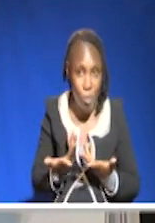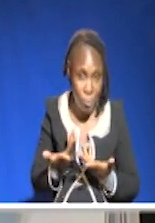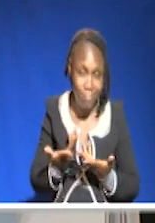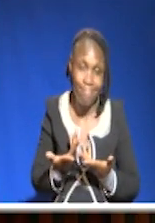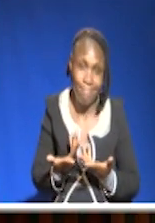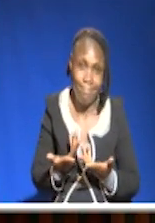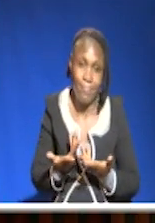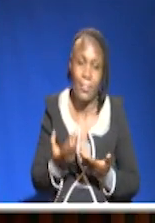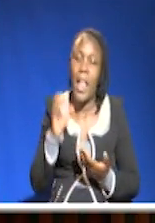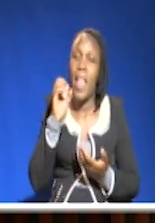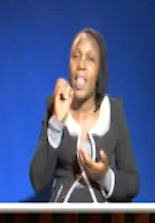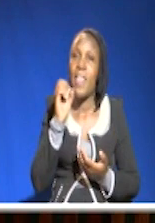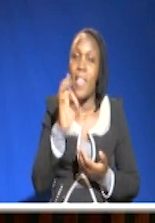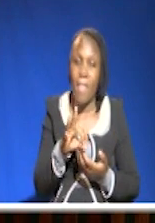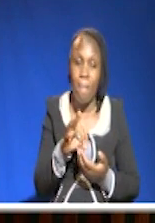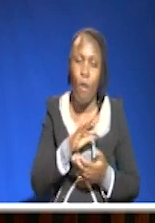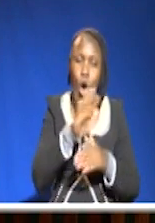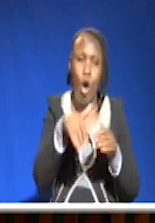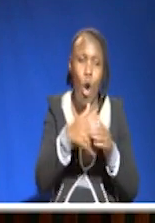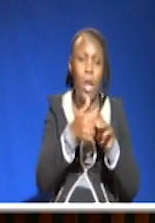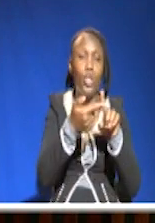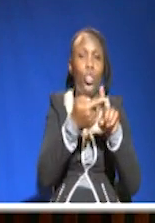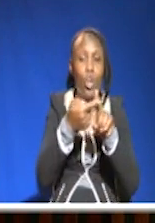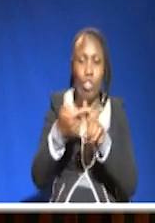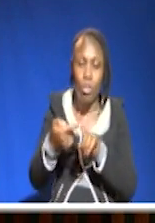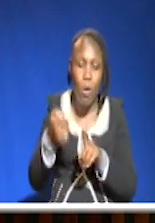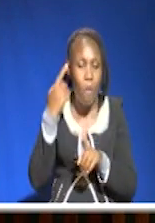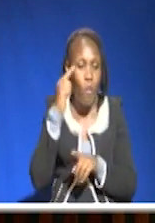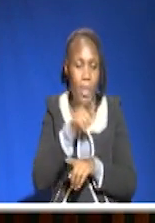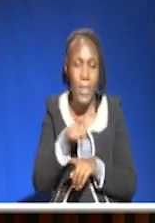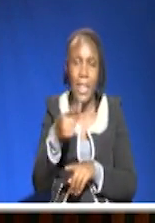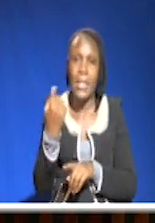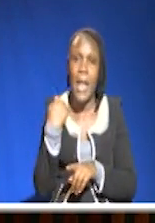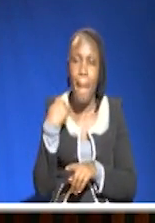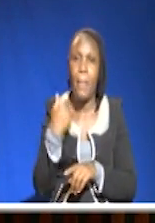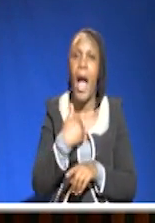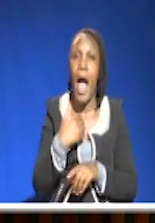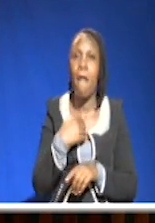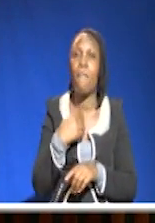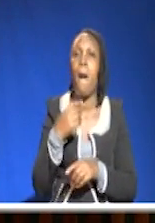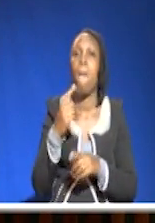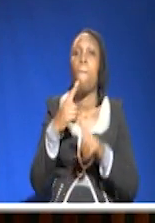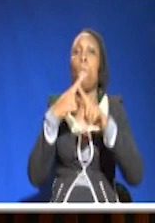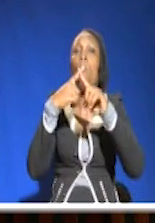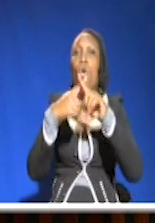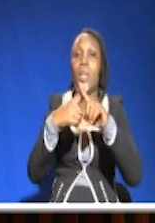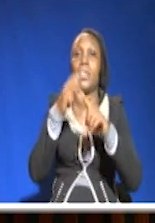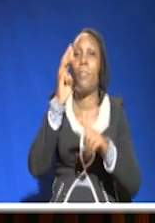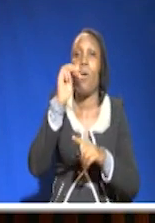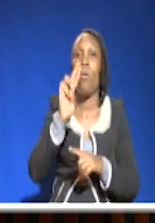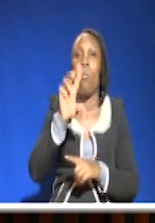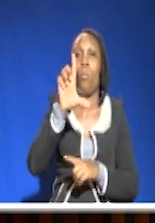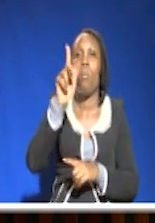the sum of the digits form a multiple of 3, then that